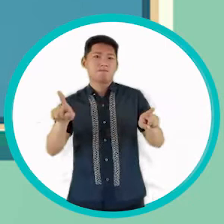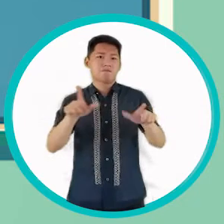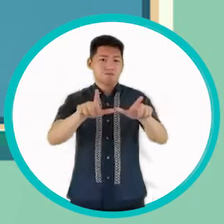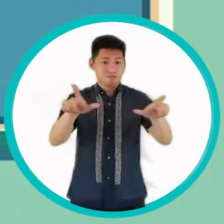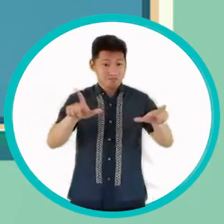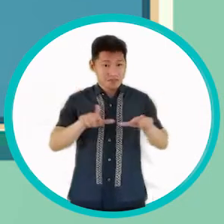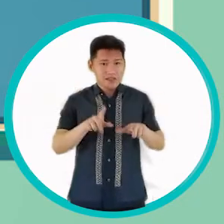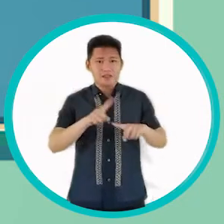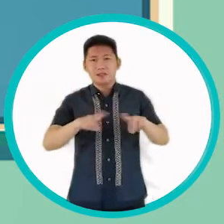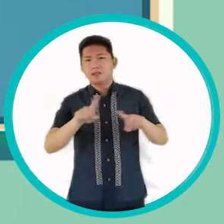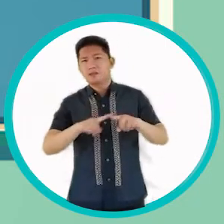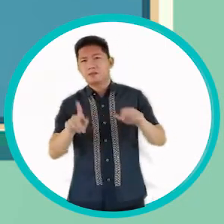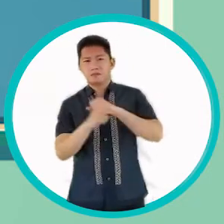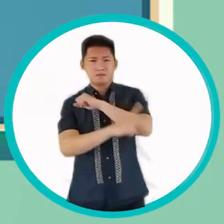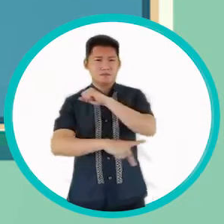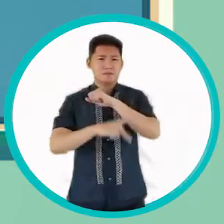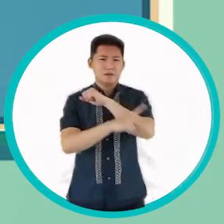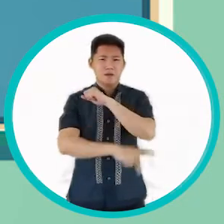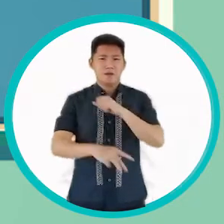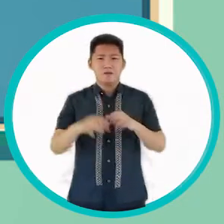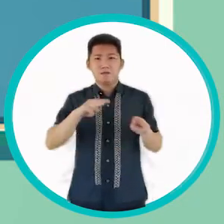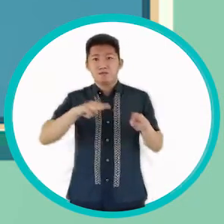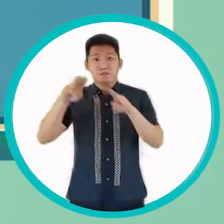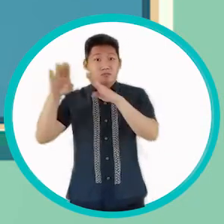the Philippines but are located in